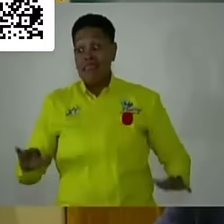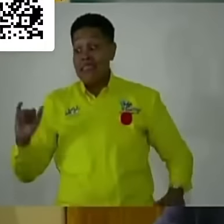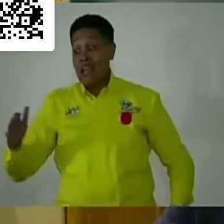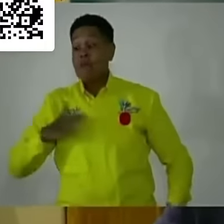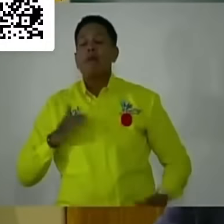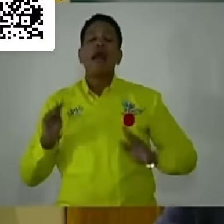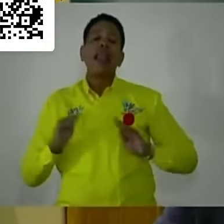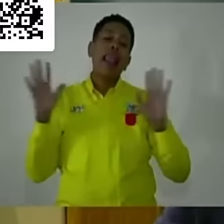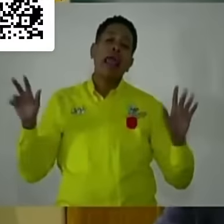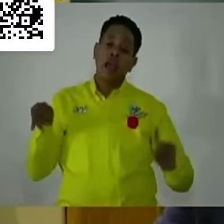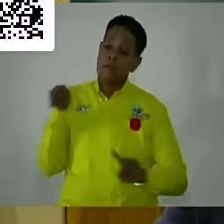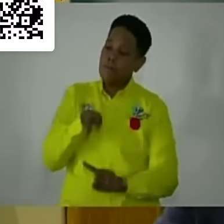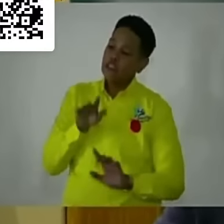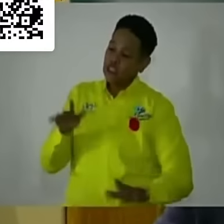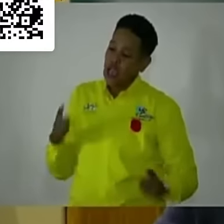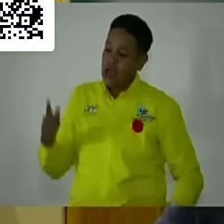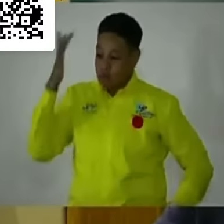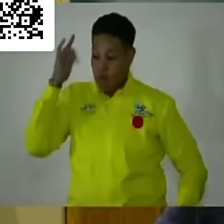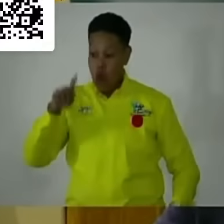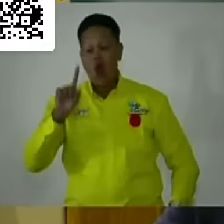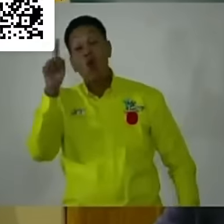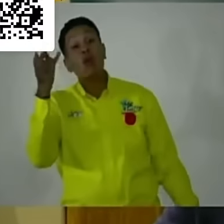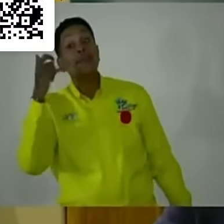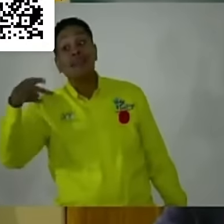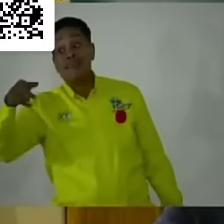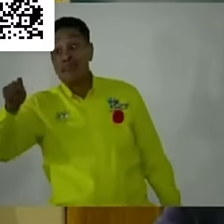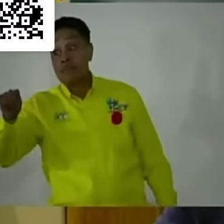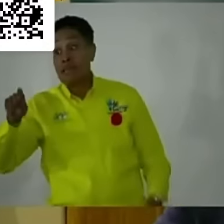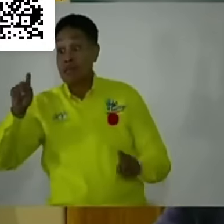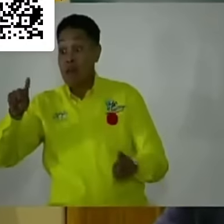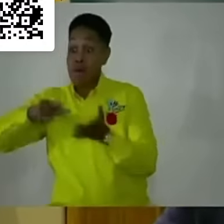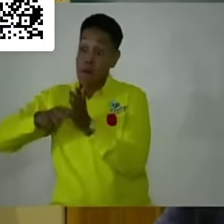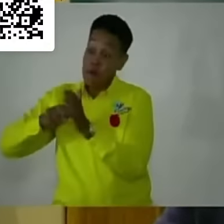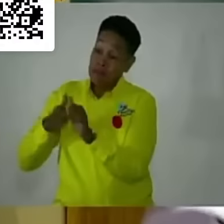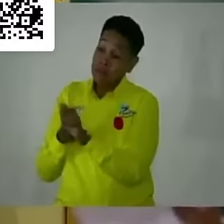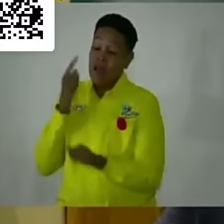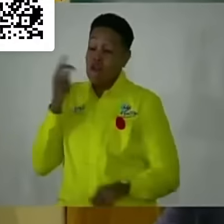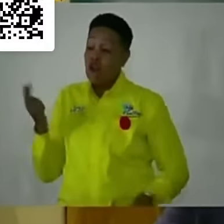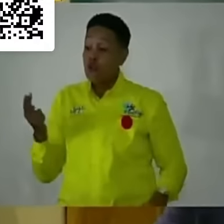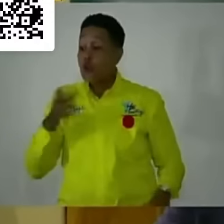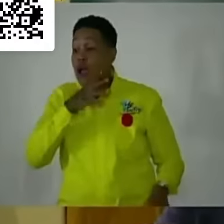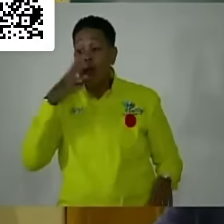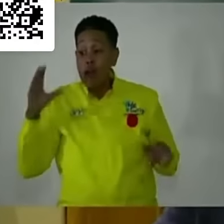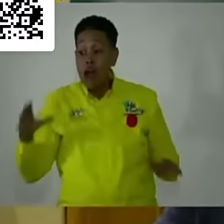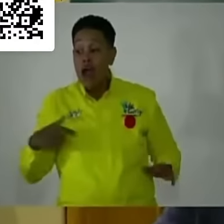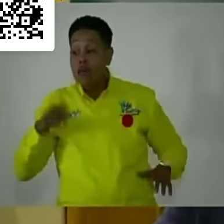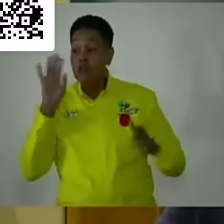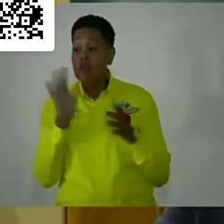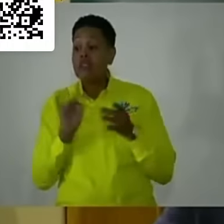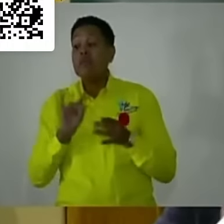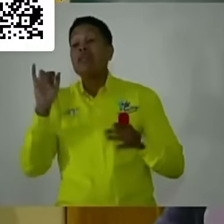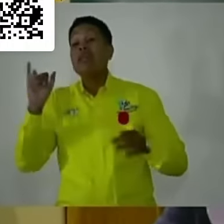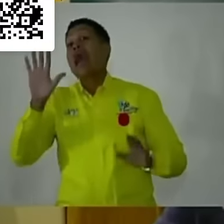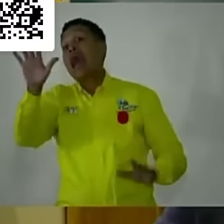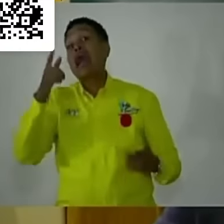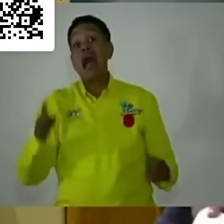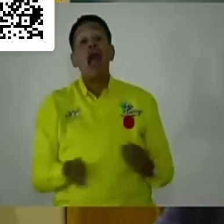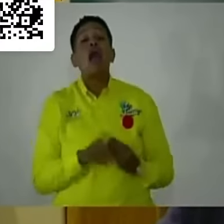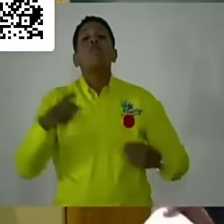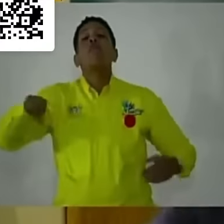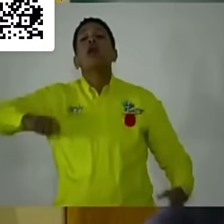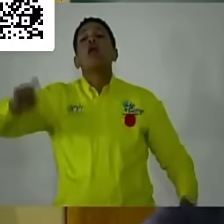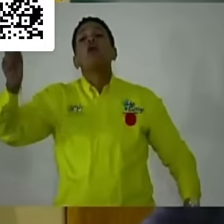clear position. Because unless the pits are repurposed for use in agriculture, and I will speak to that, but they